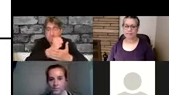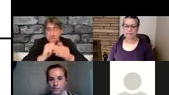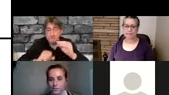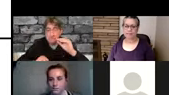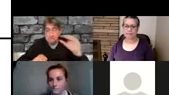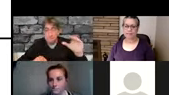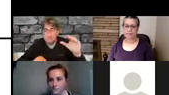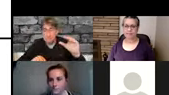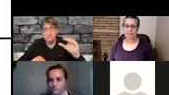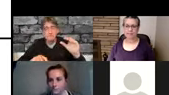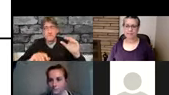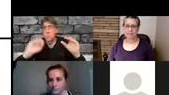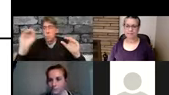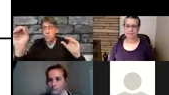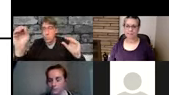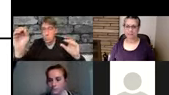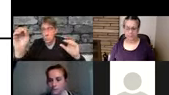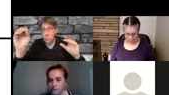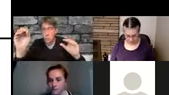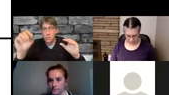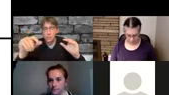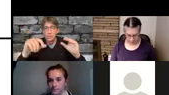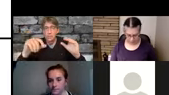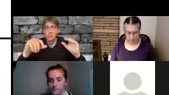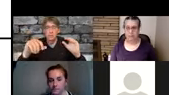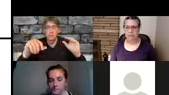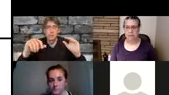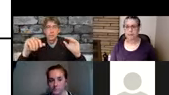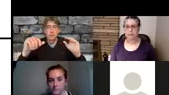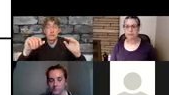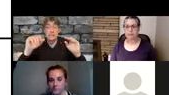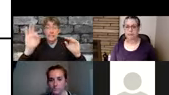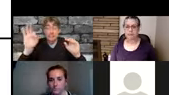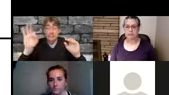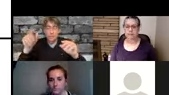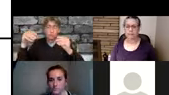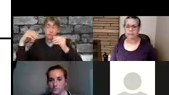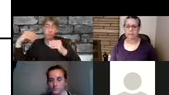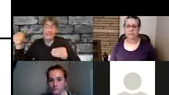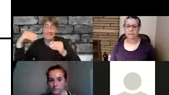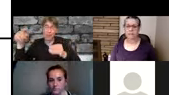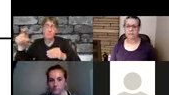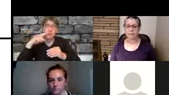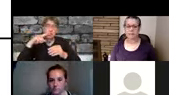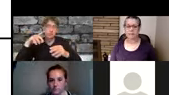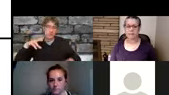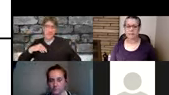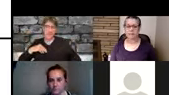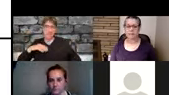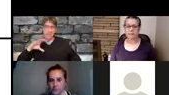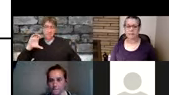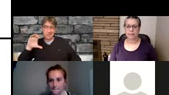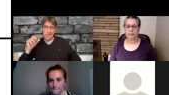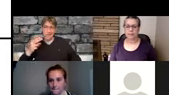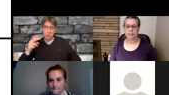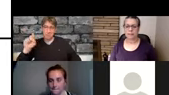system. If a retailer, all retailers have to accept cash, and if the store accepts